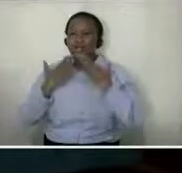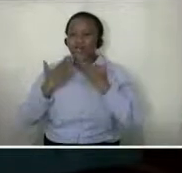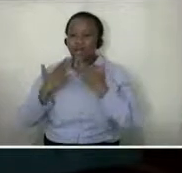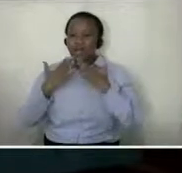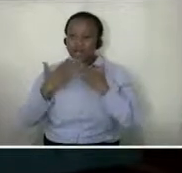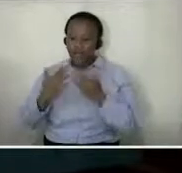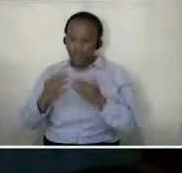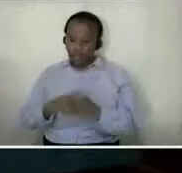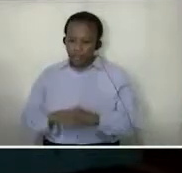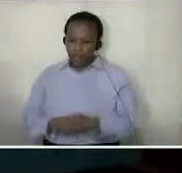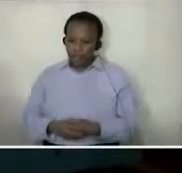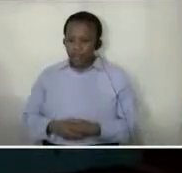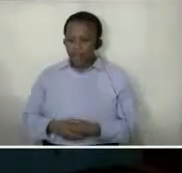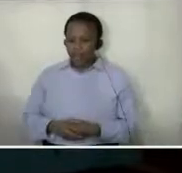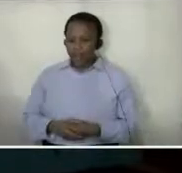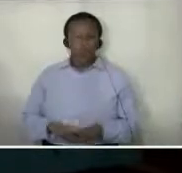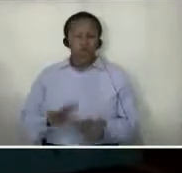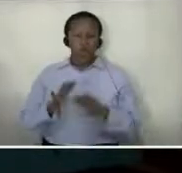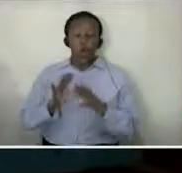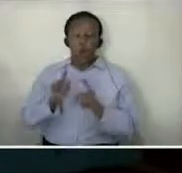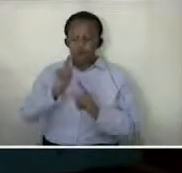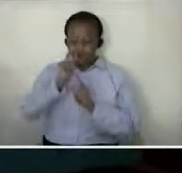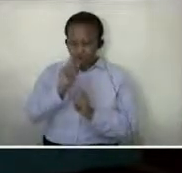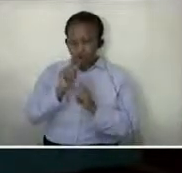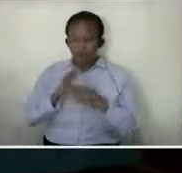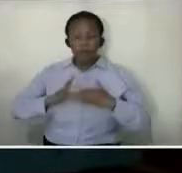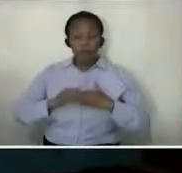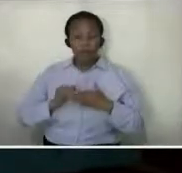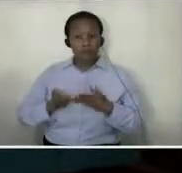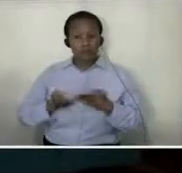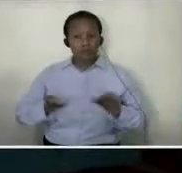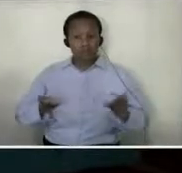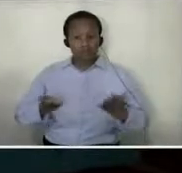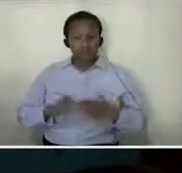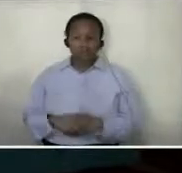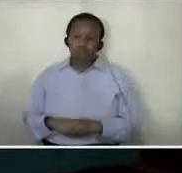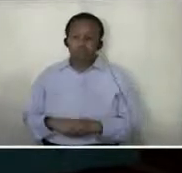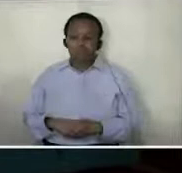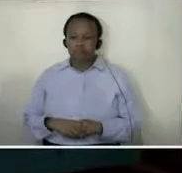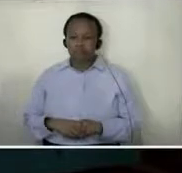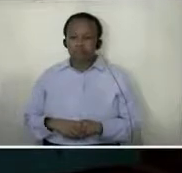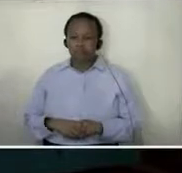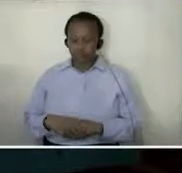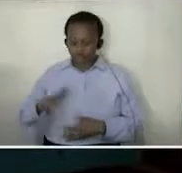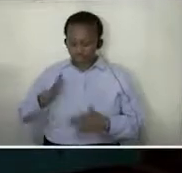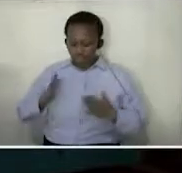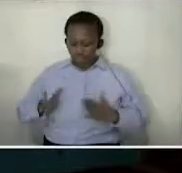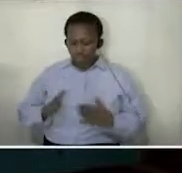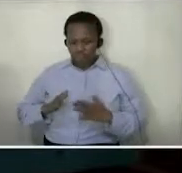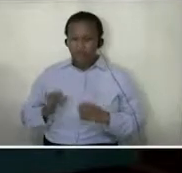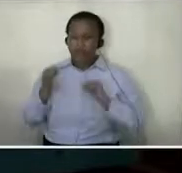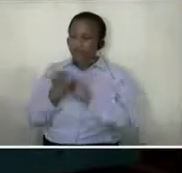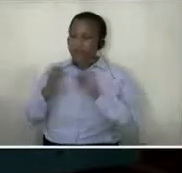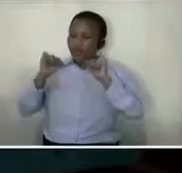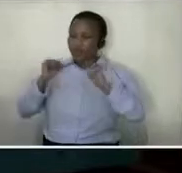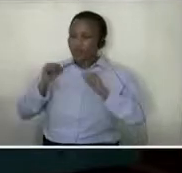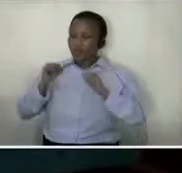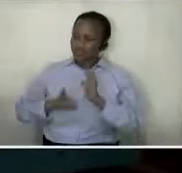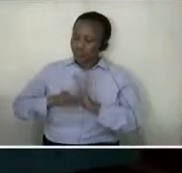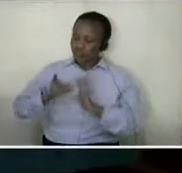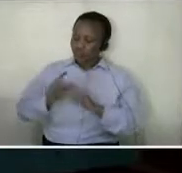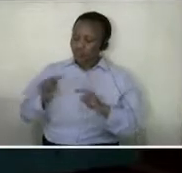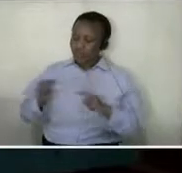Honorable Speaker, honorable members of this House, the struggle for human liberation and